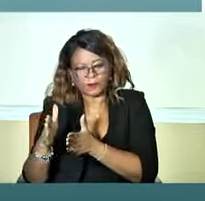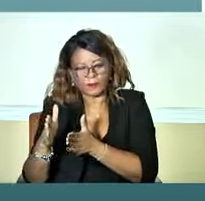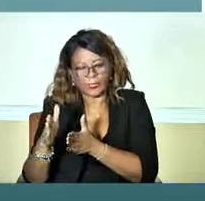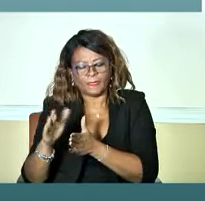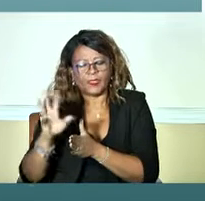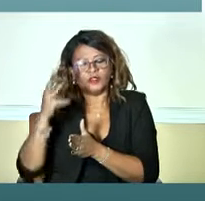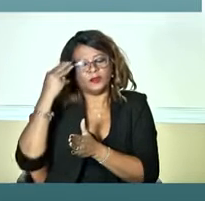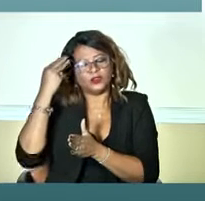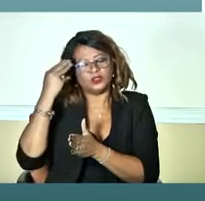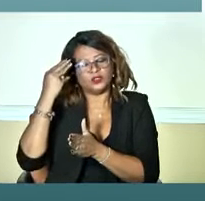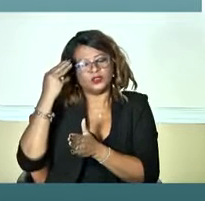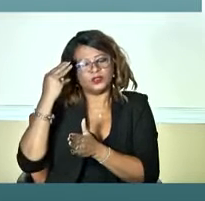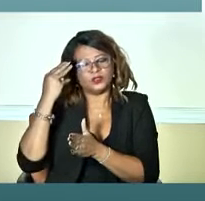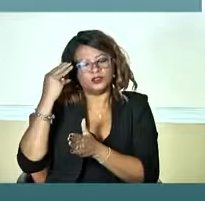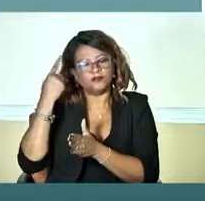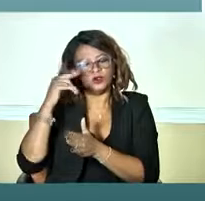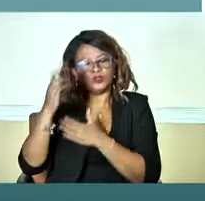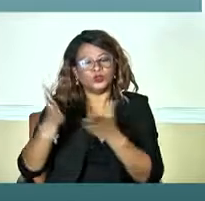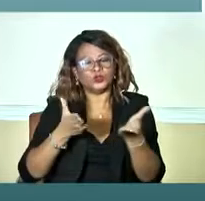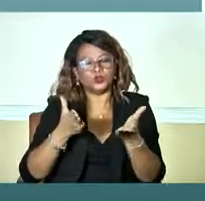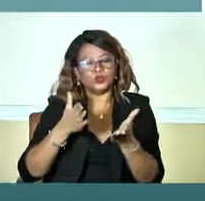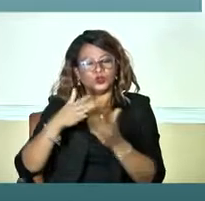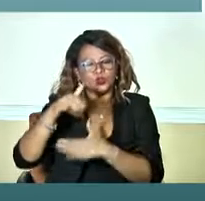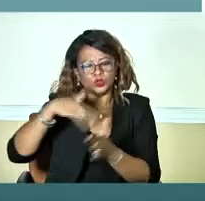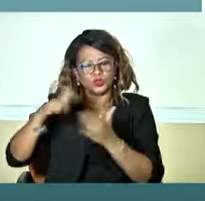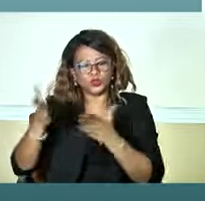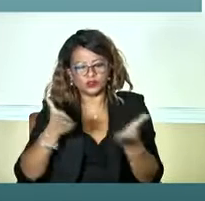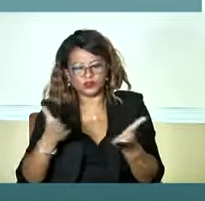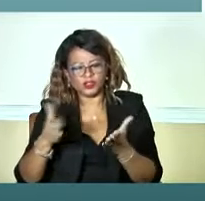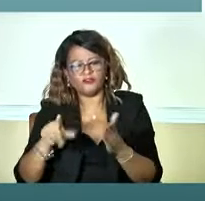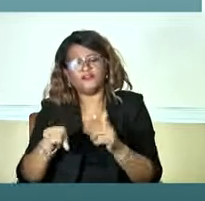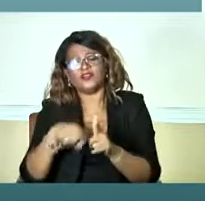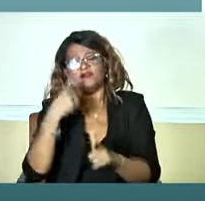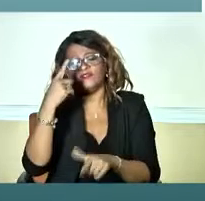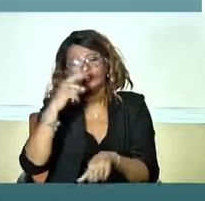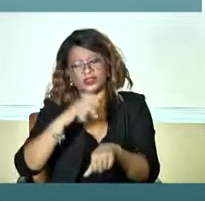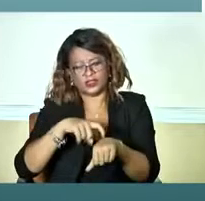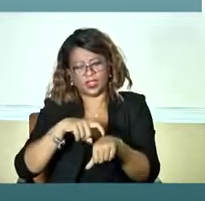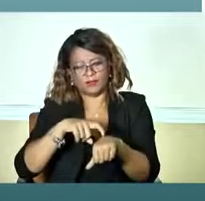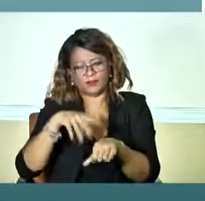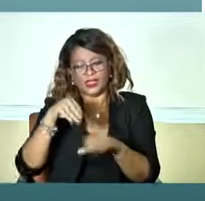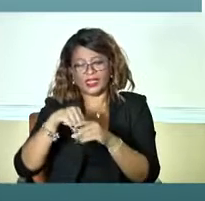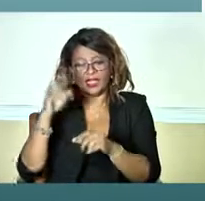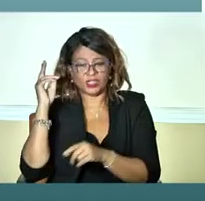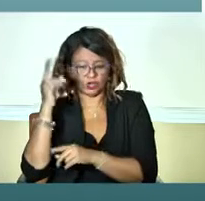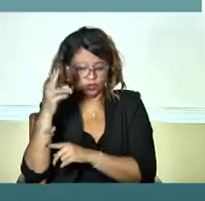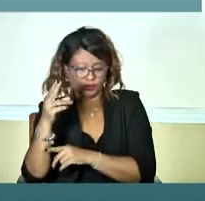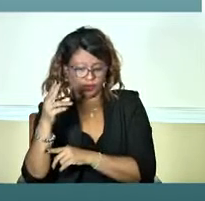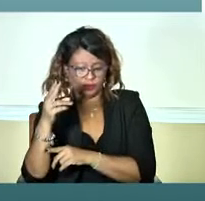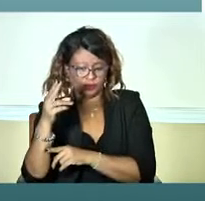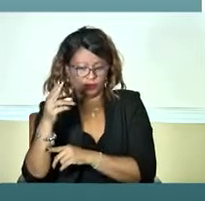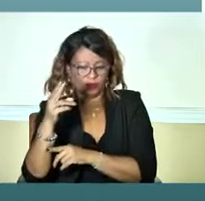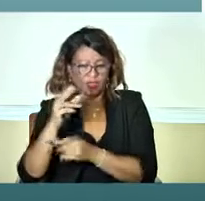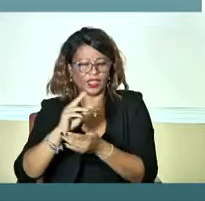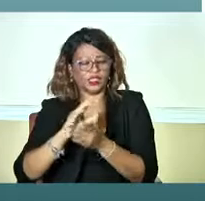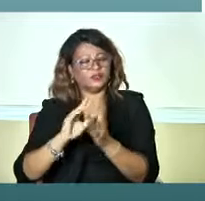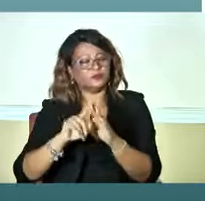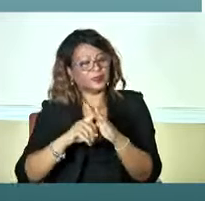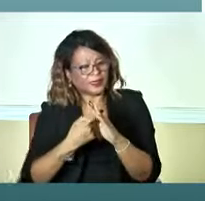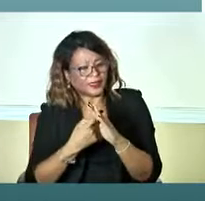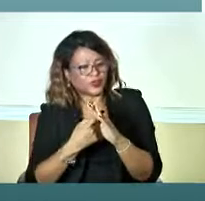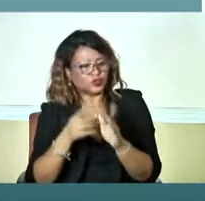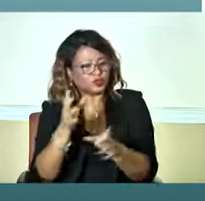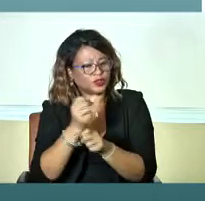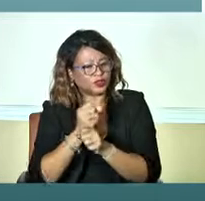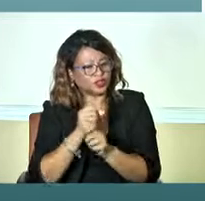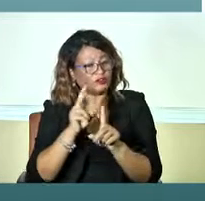The Ministry for Social Services, for the first time in our history, has begun to